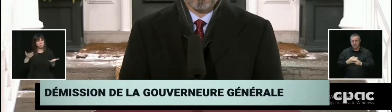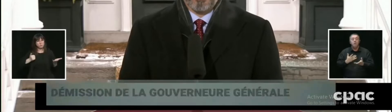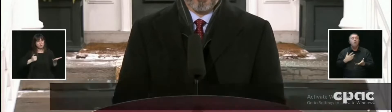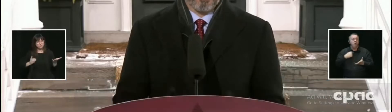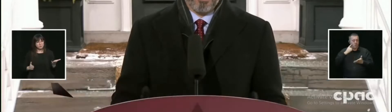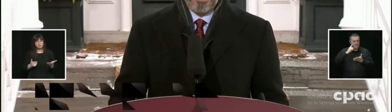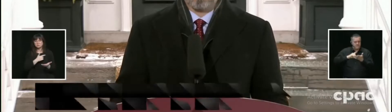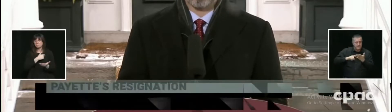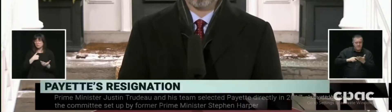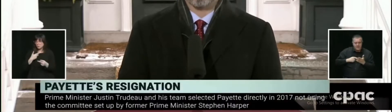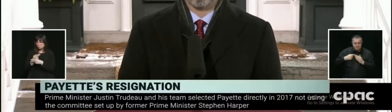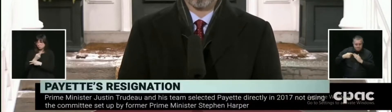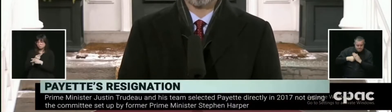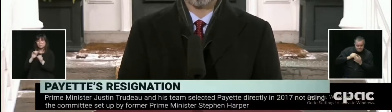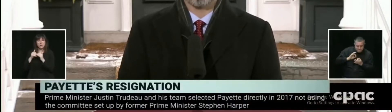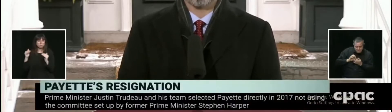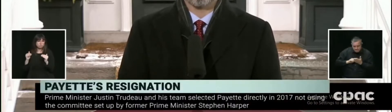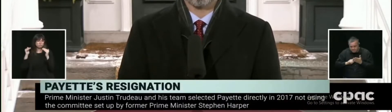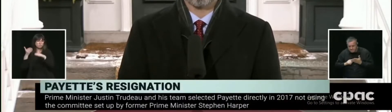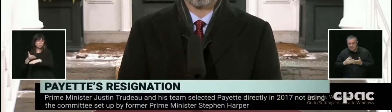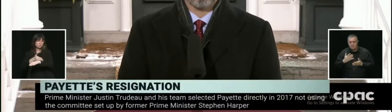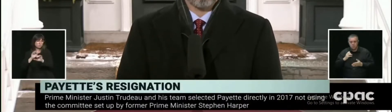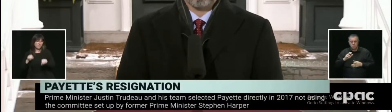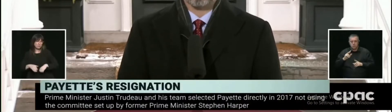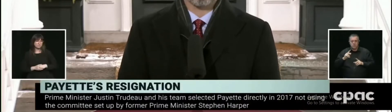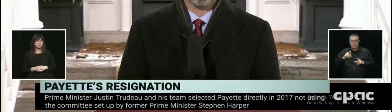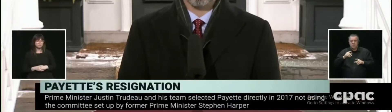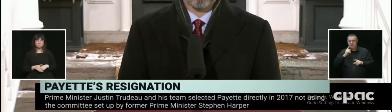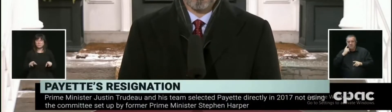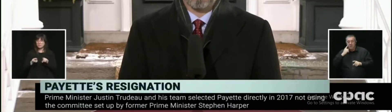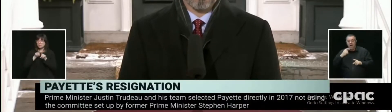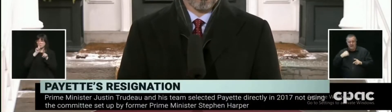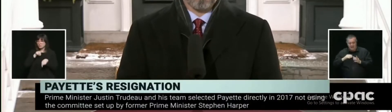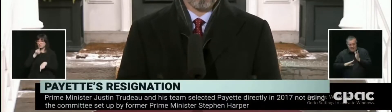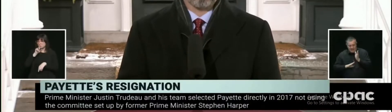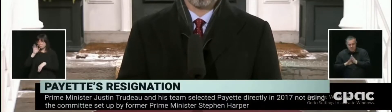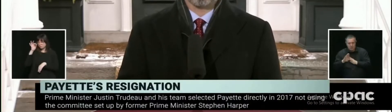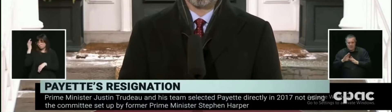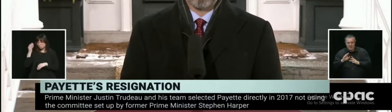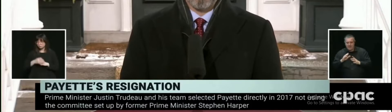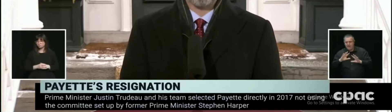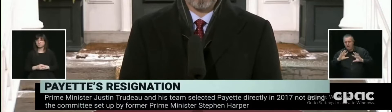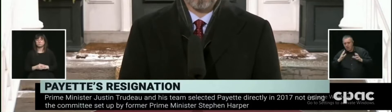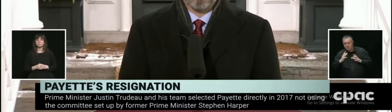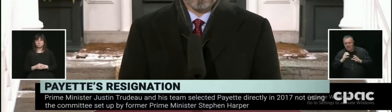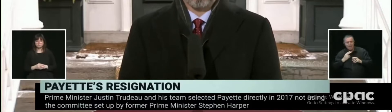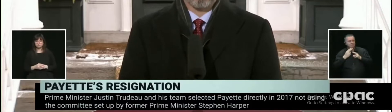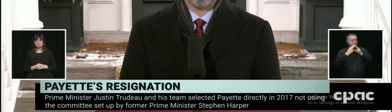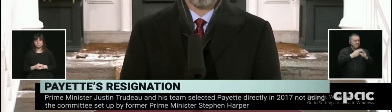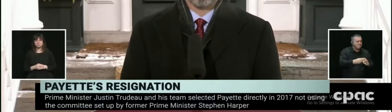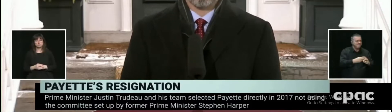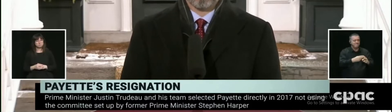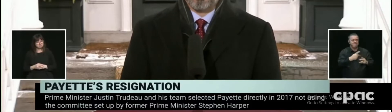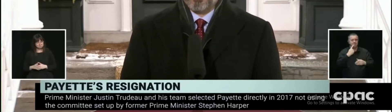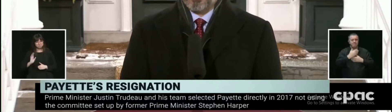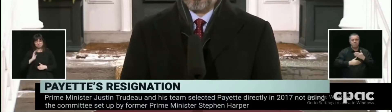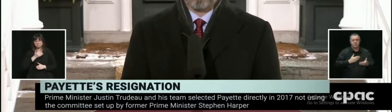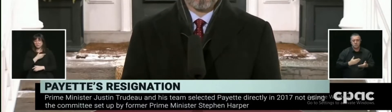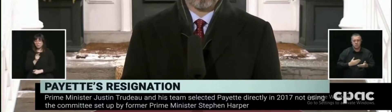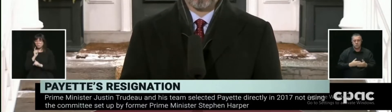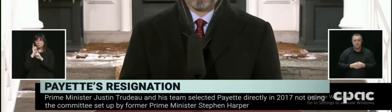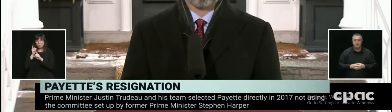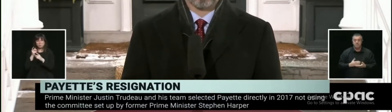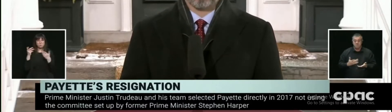look at how we can improve it. Nous allons toujours regarder comment nous pouvons améliorer le processus